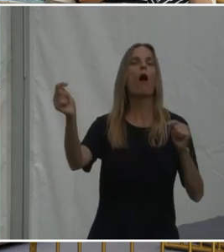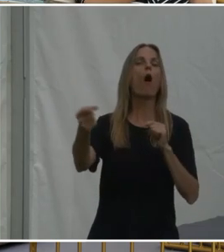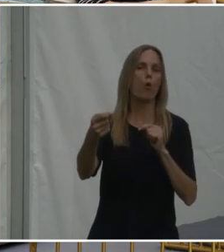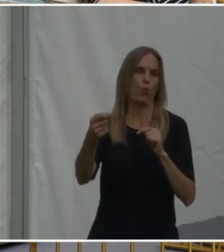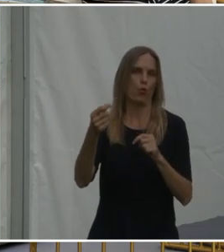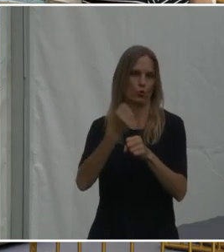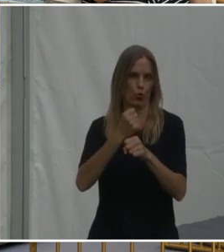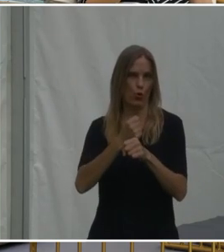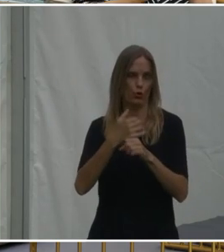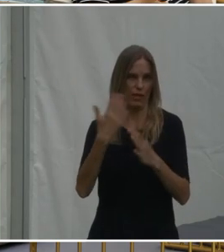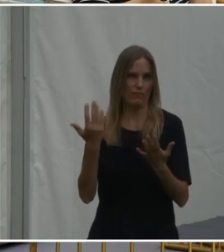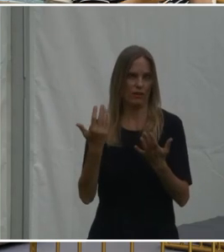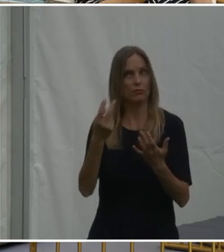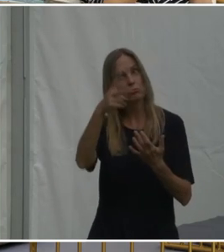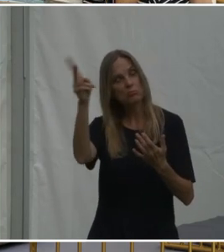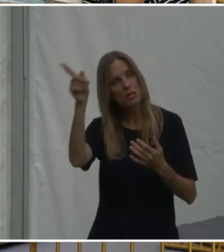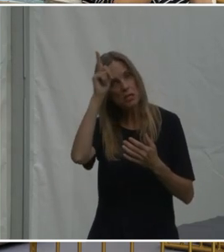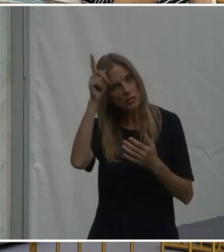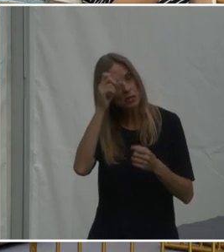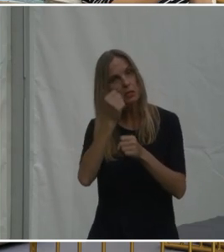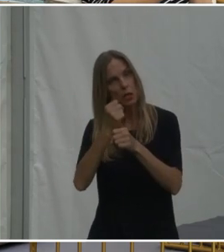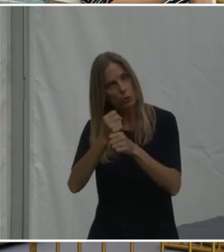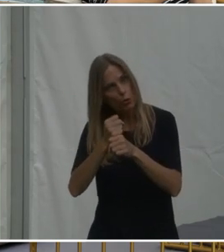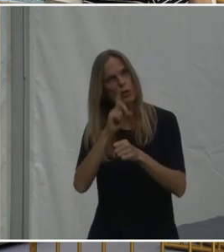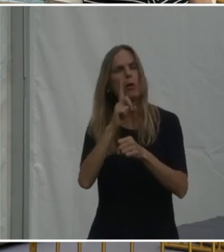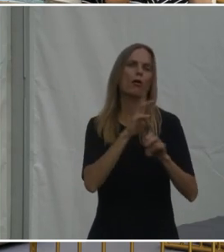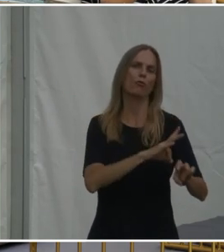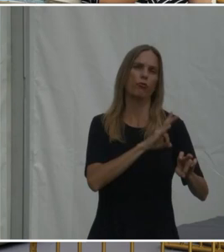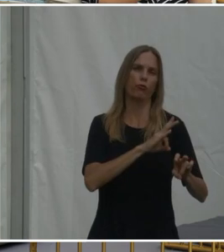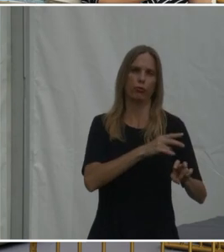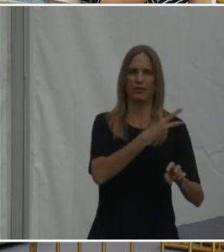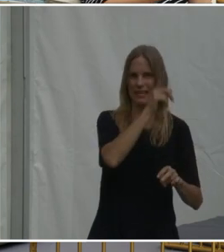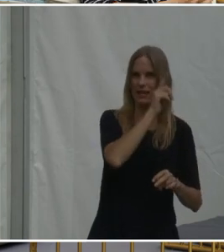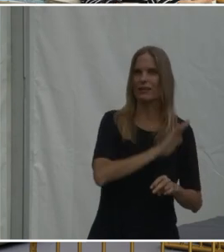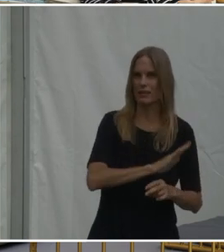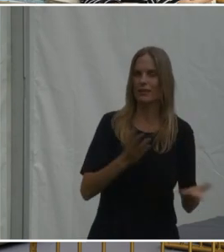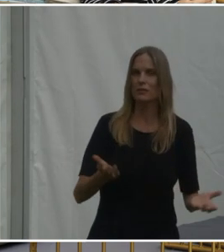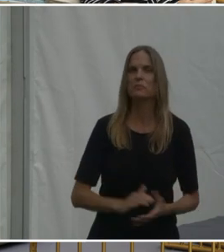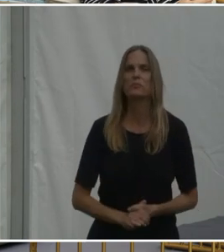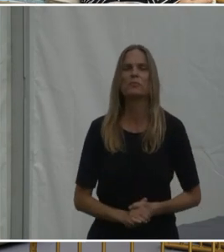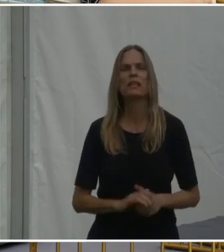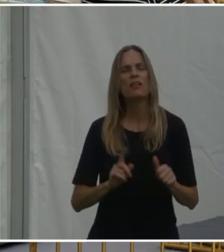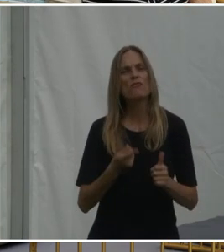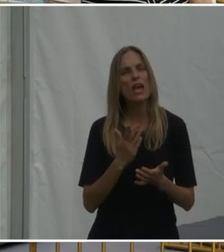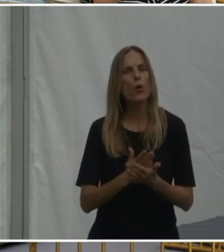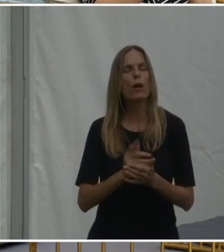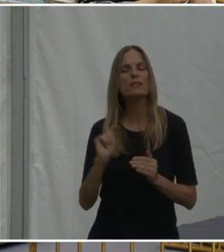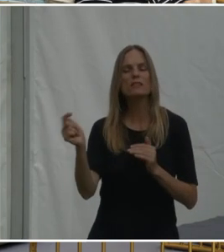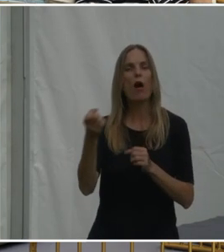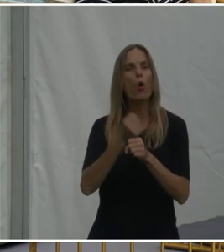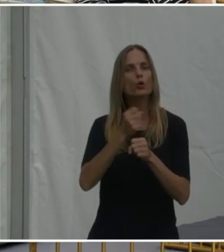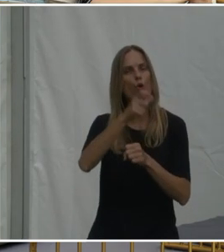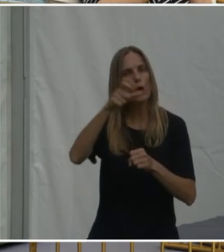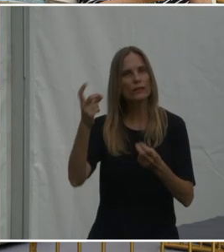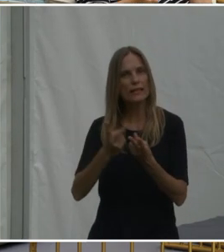other employers in other countries, but we're talking about temporary migrants. On top of those, you have remote workers who